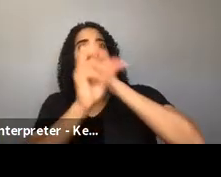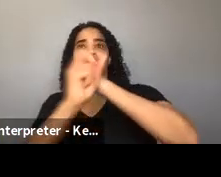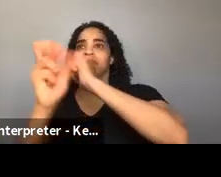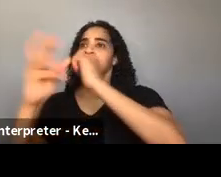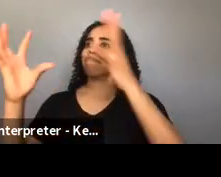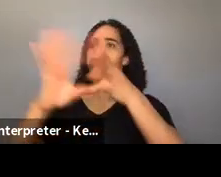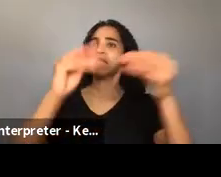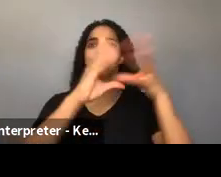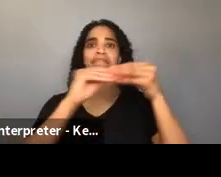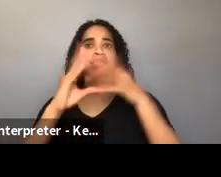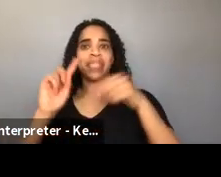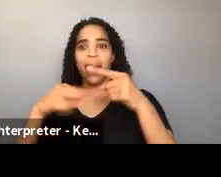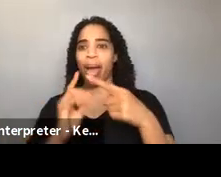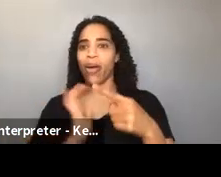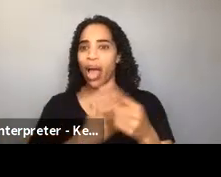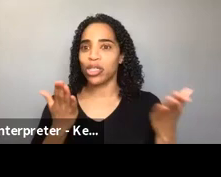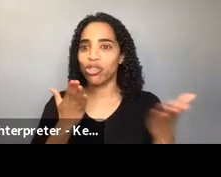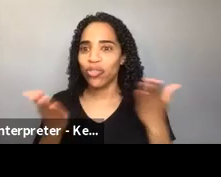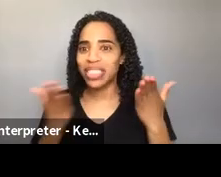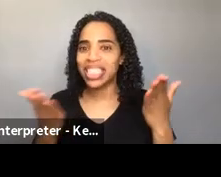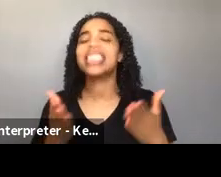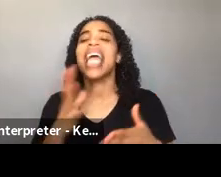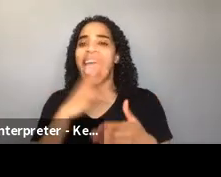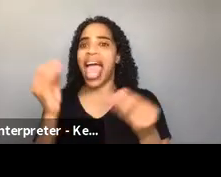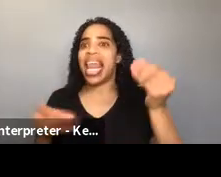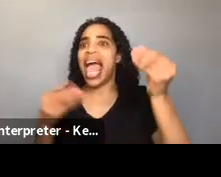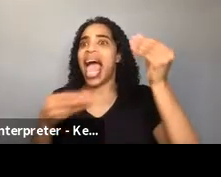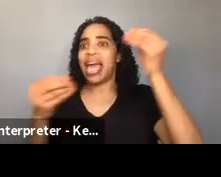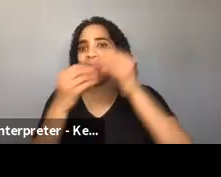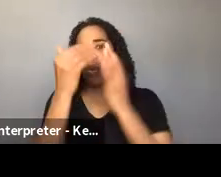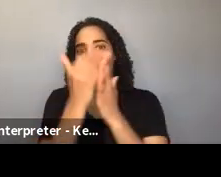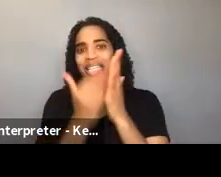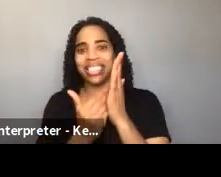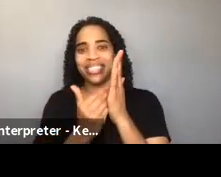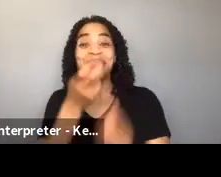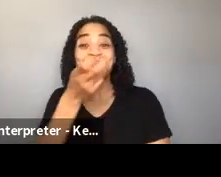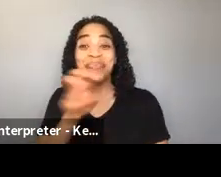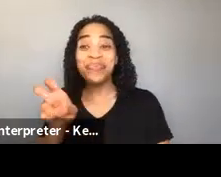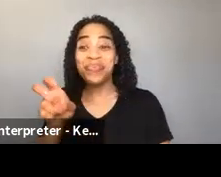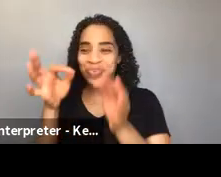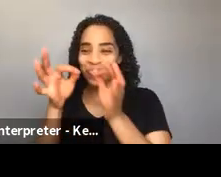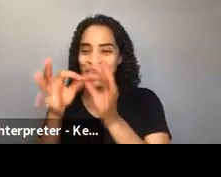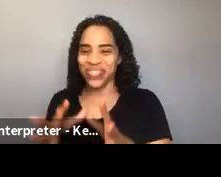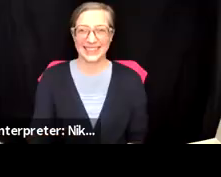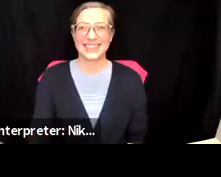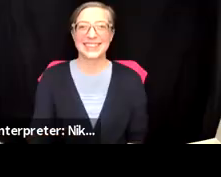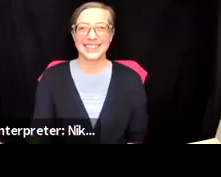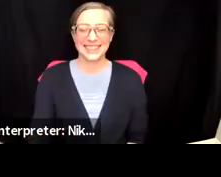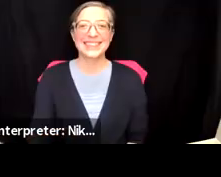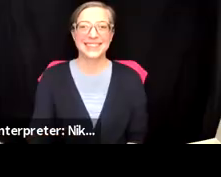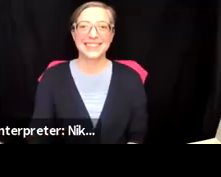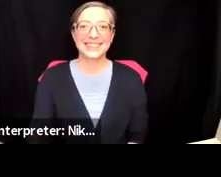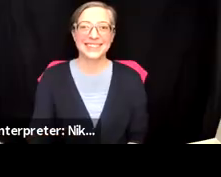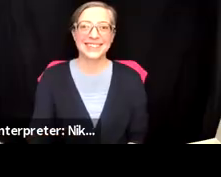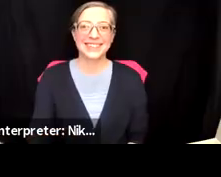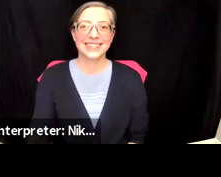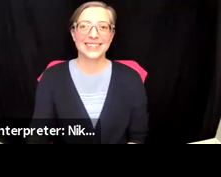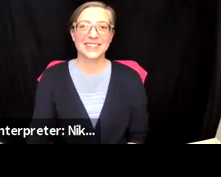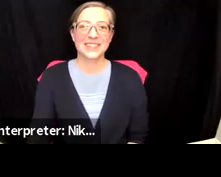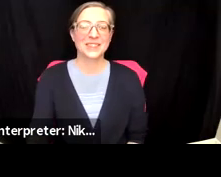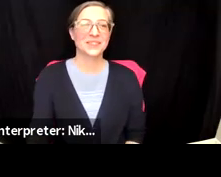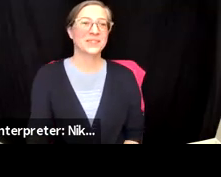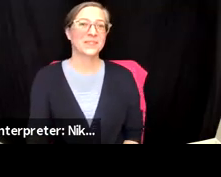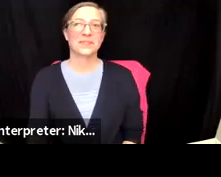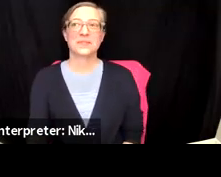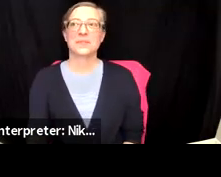horizons. We have a quality assurance team. Members of this team help the ADRC deliver quality